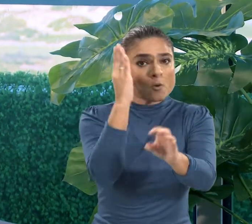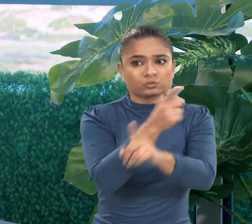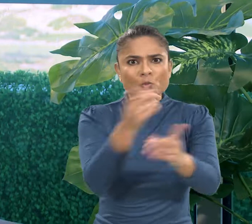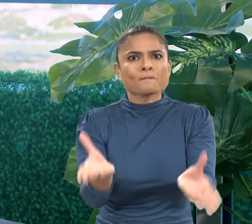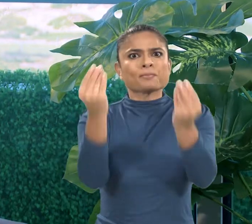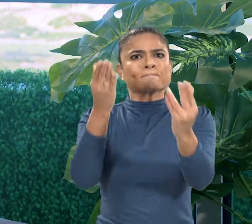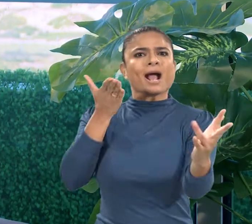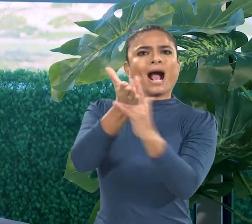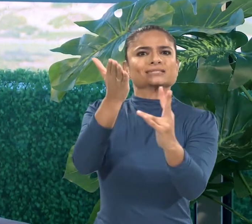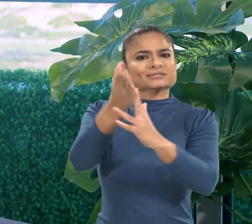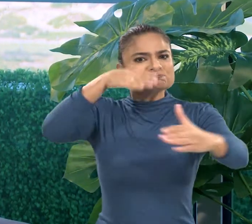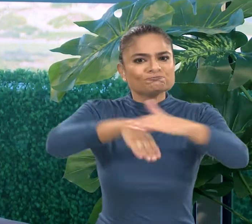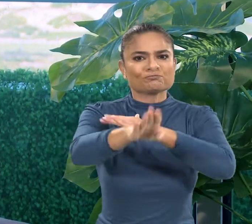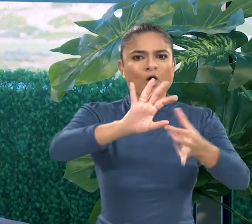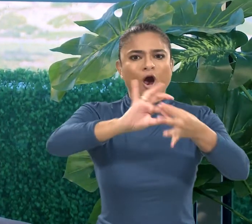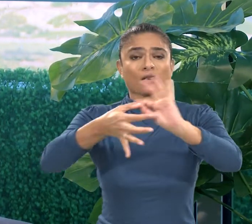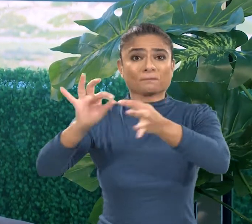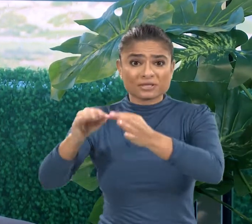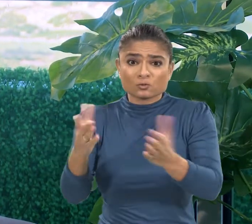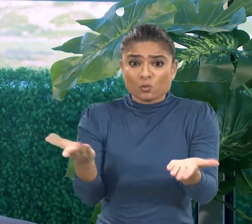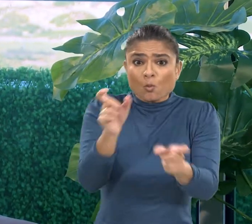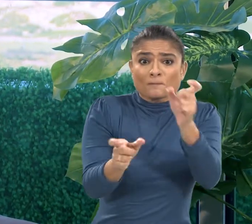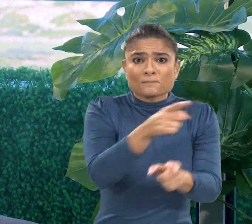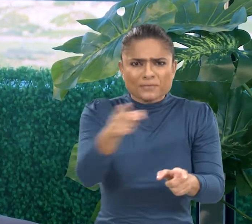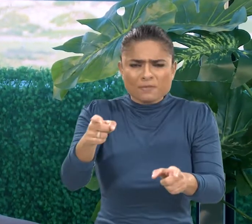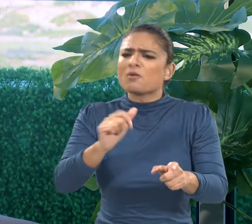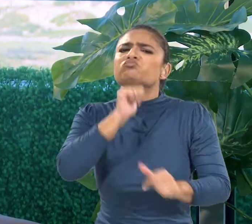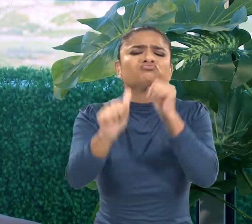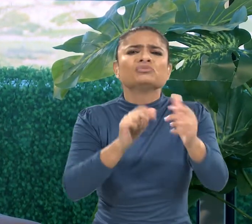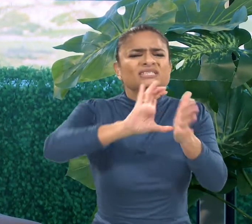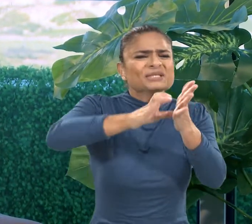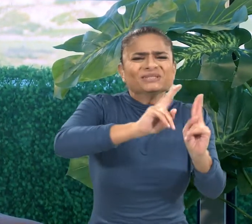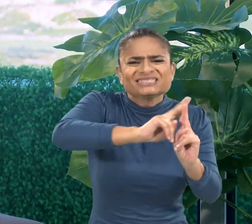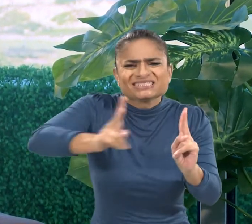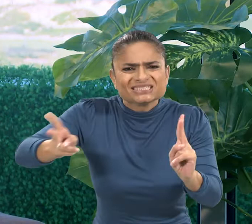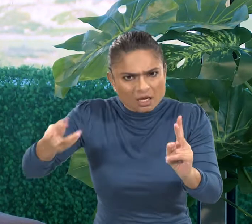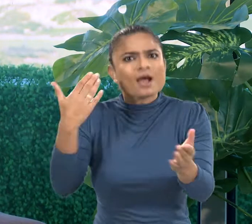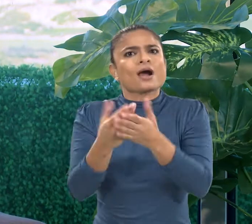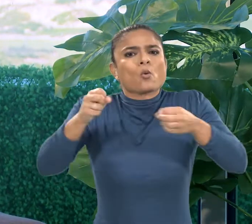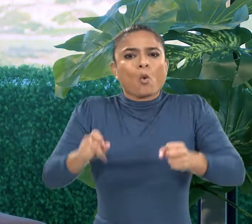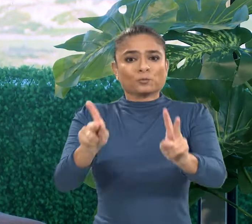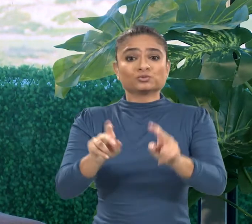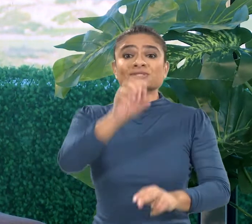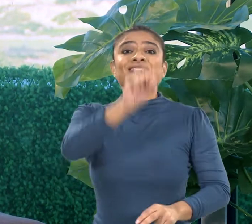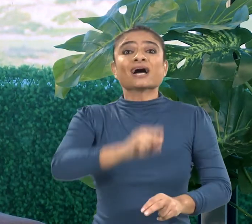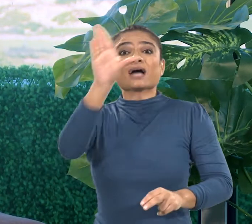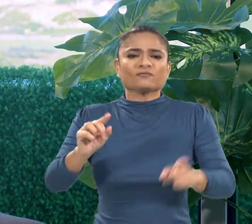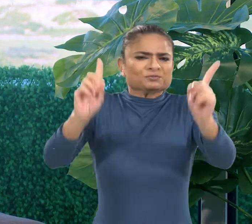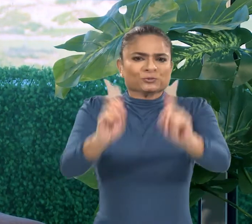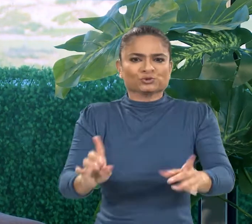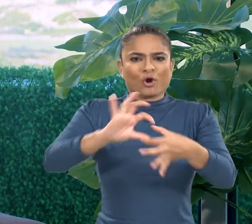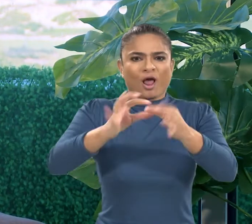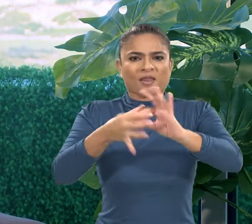om te verseker dat alle mense by sport betrokke kan wees, ongeag van enige gestremdheid. Die Suid-Afrikaanse